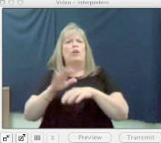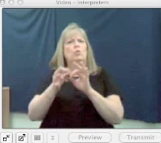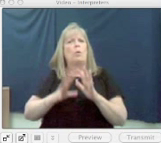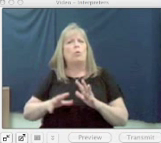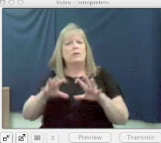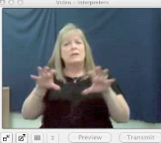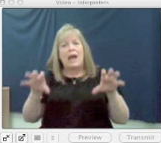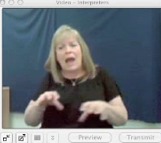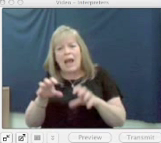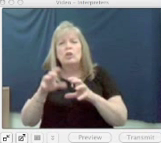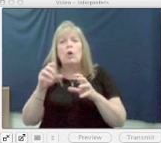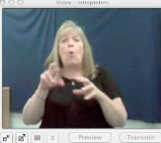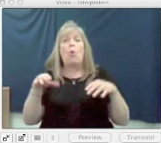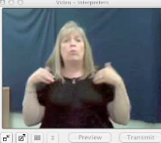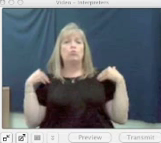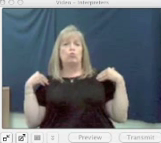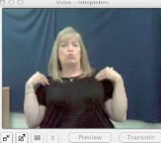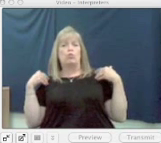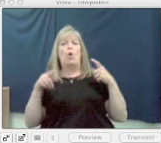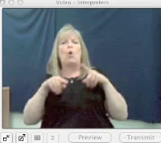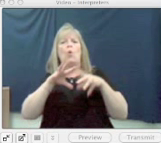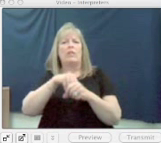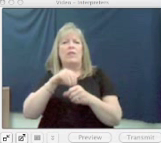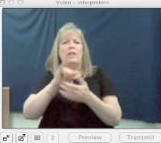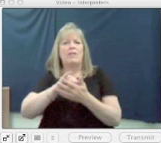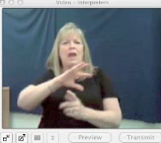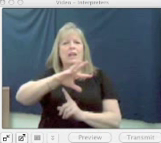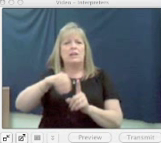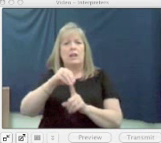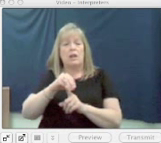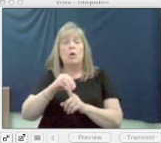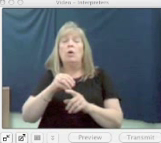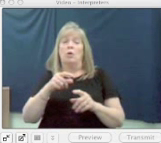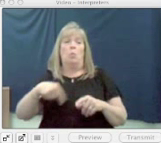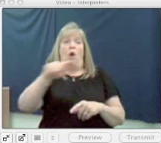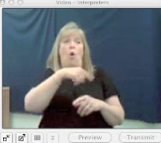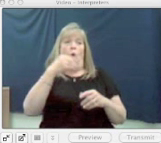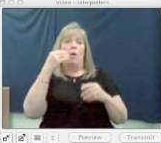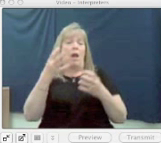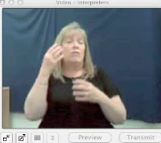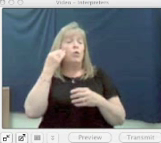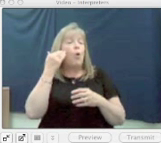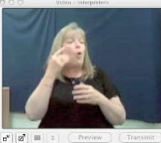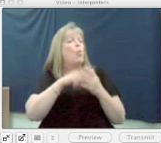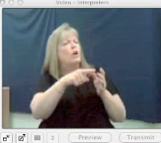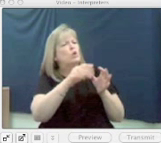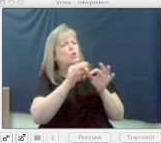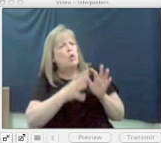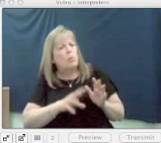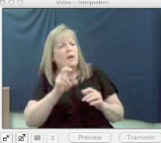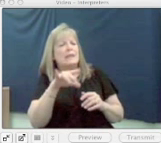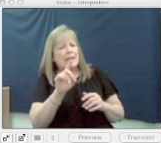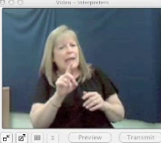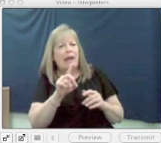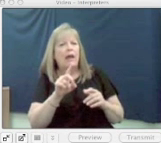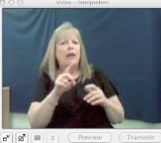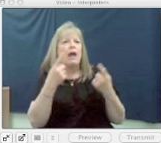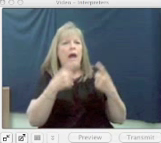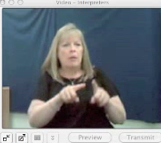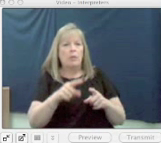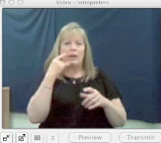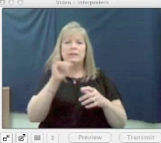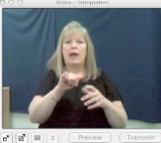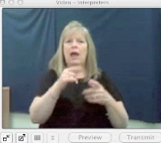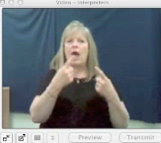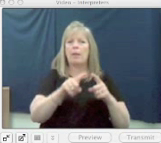context. Most of us know what another interpreter did because that finds its way into conversations